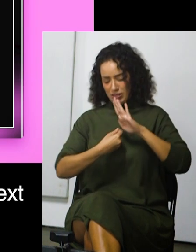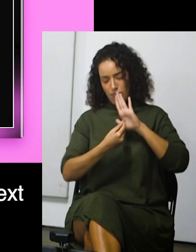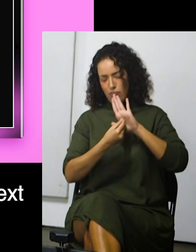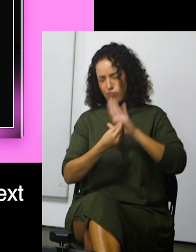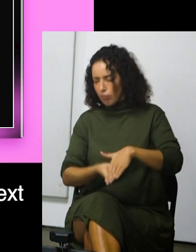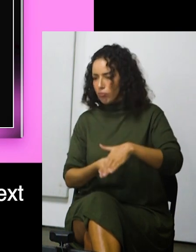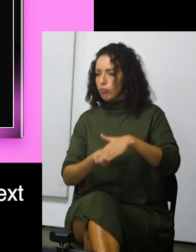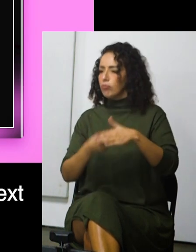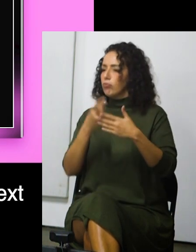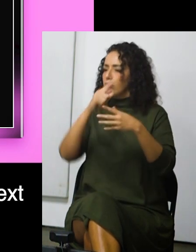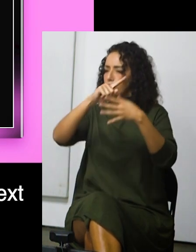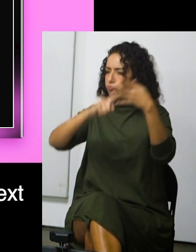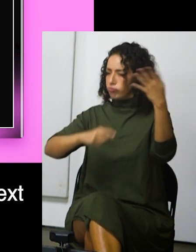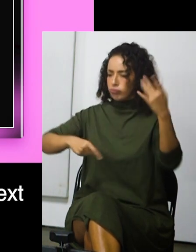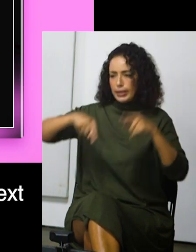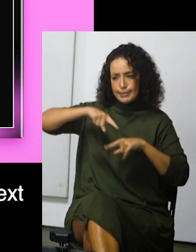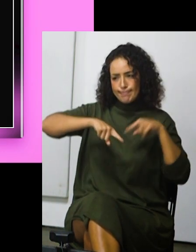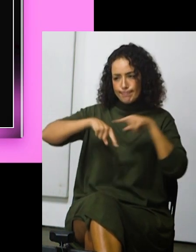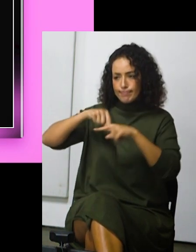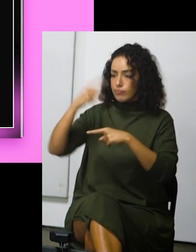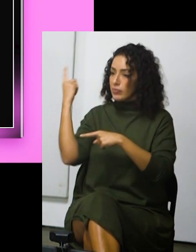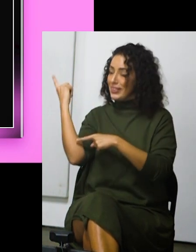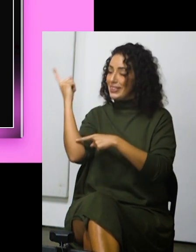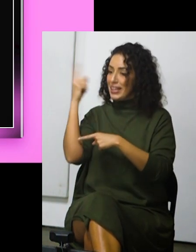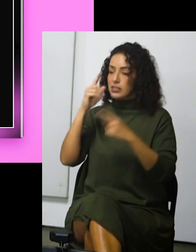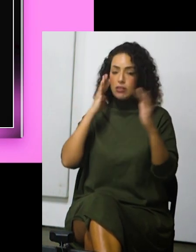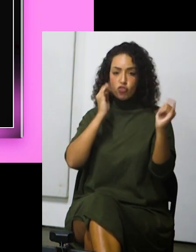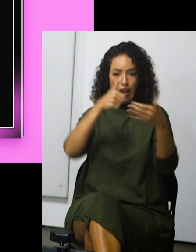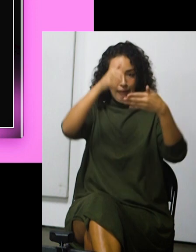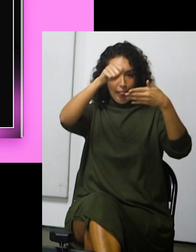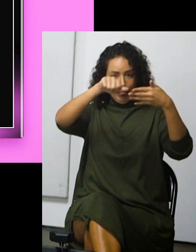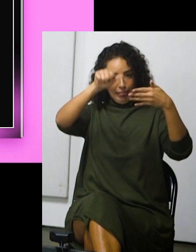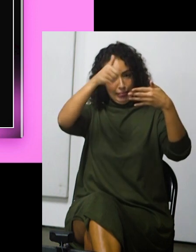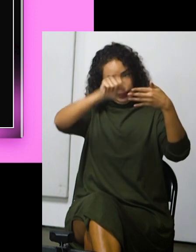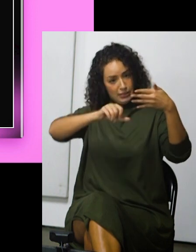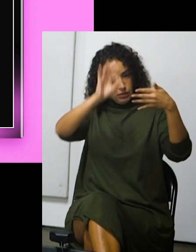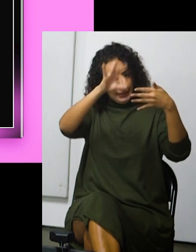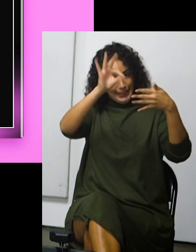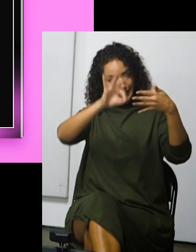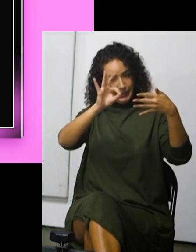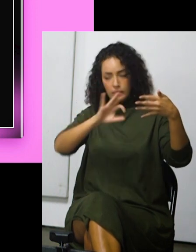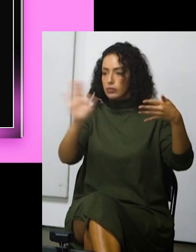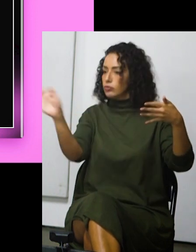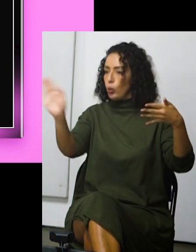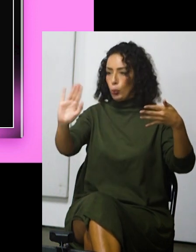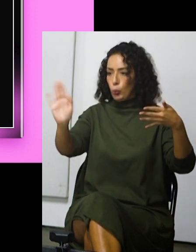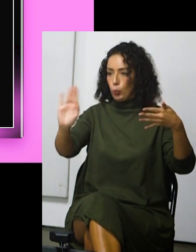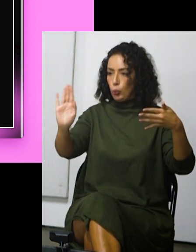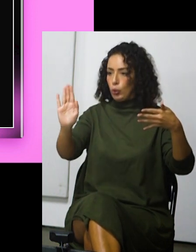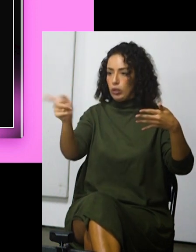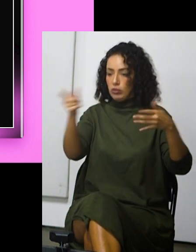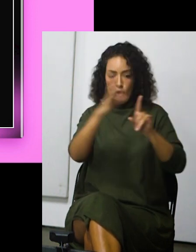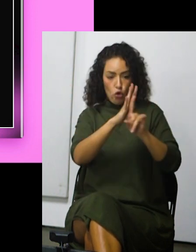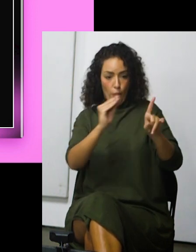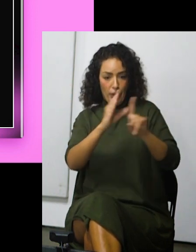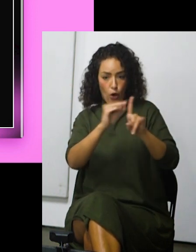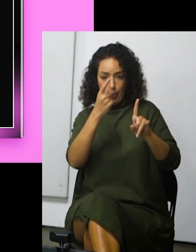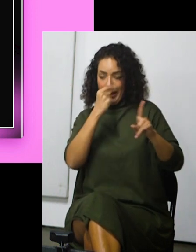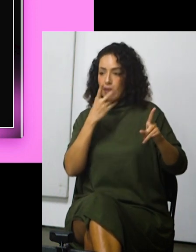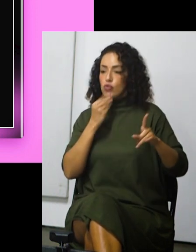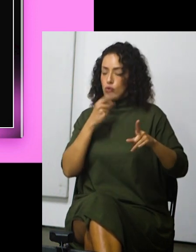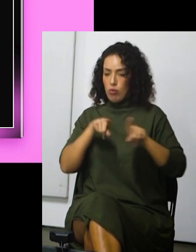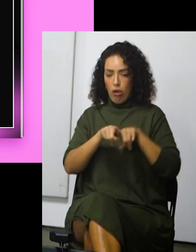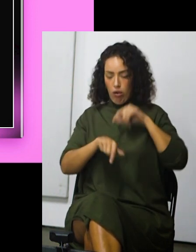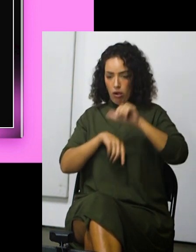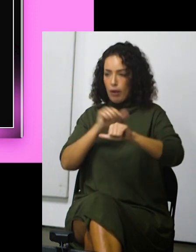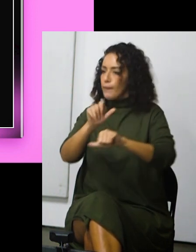This resource is not a checklist or how-to guide. Instead of being a replicable a replicable template, it hopes to enable you to